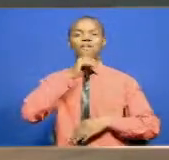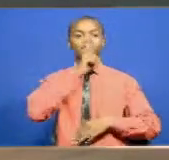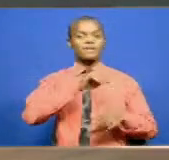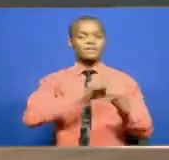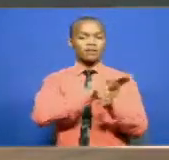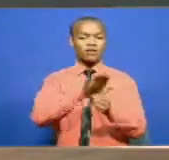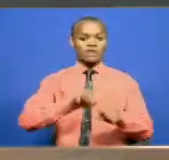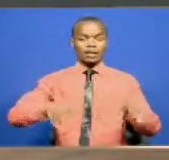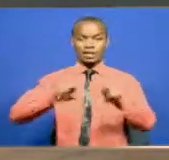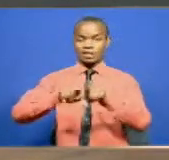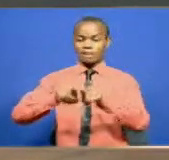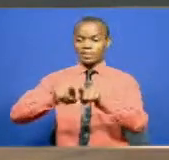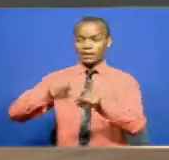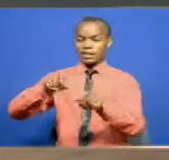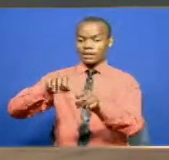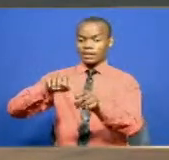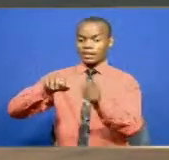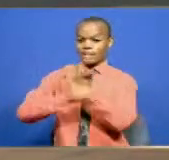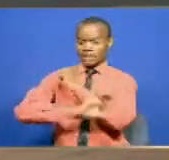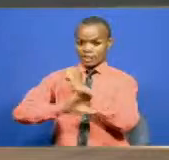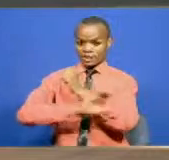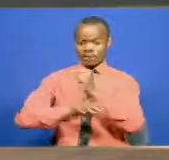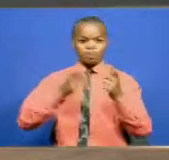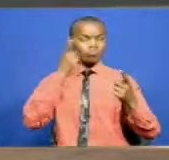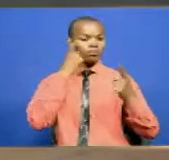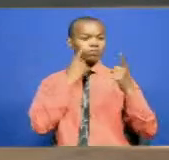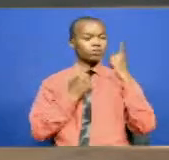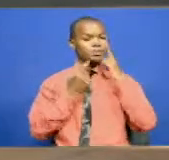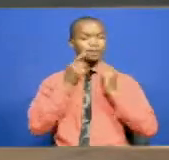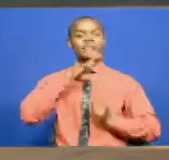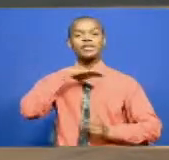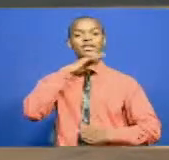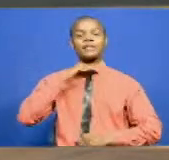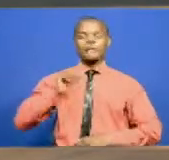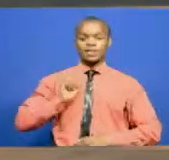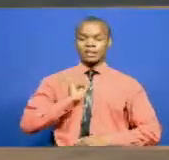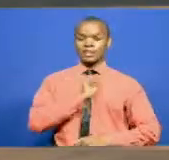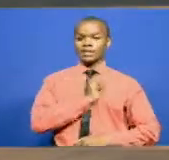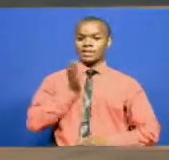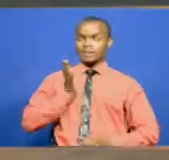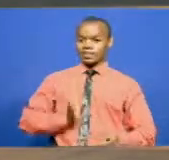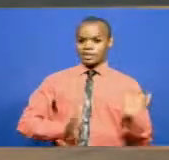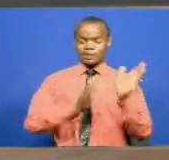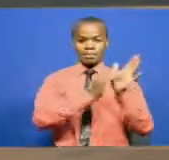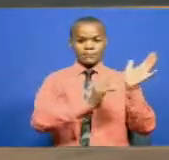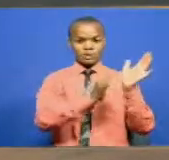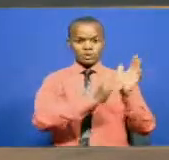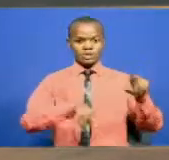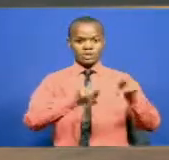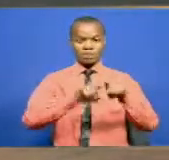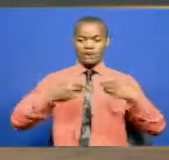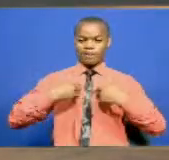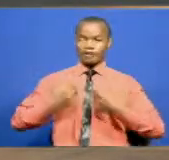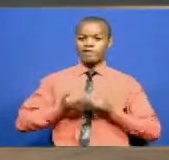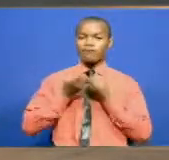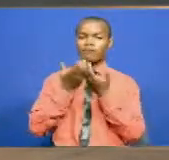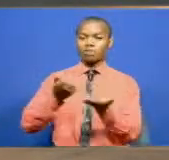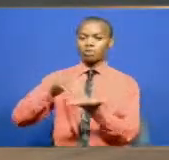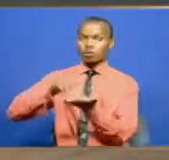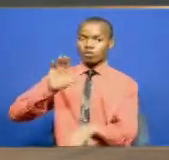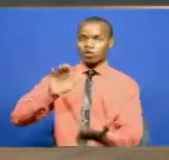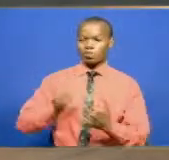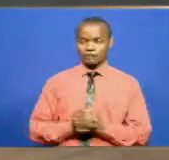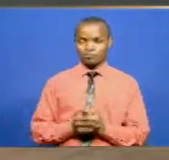and also the country is also mourning the death of Machakos County Senator. We have details of that. And of course, in the